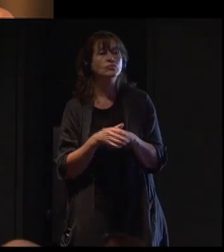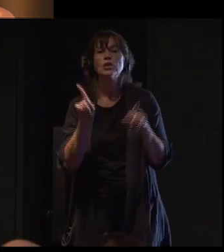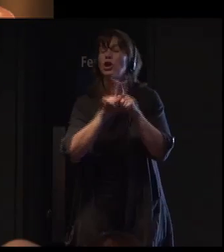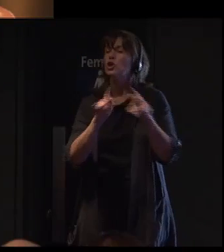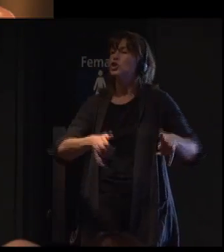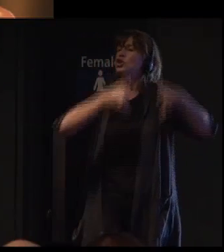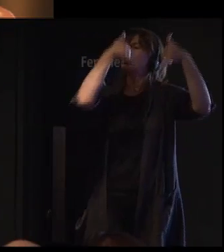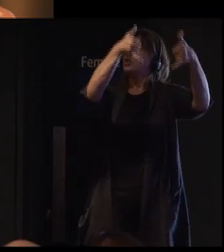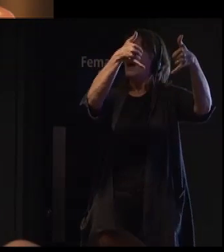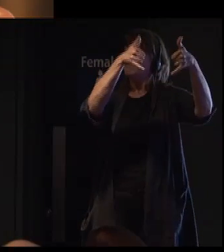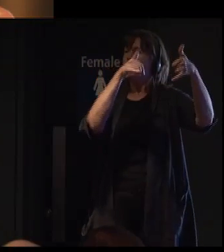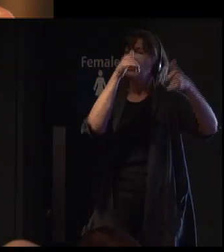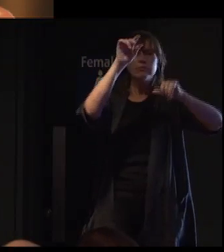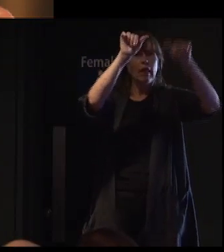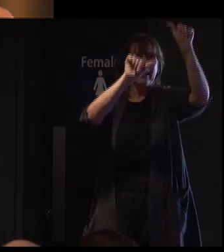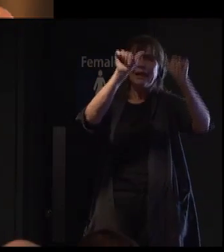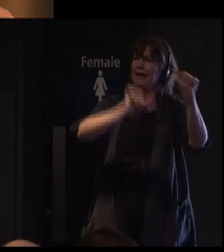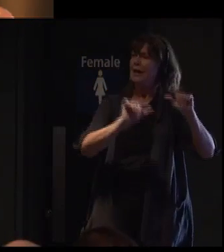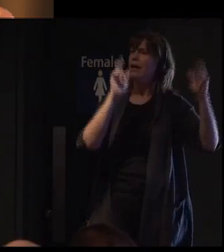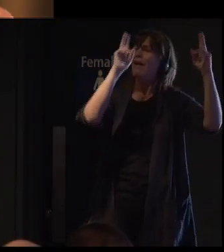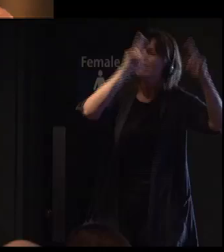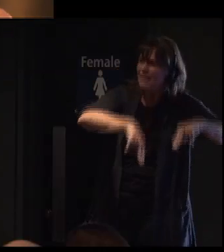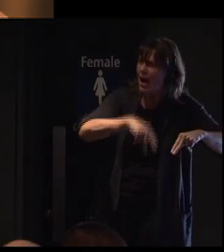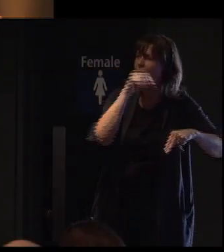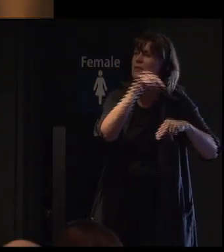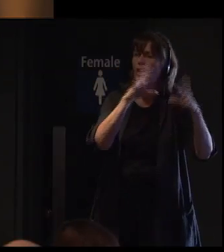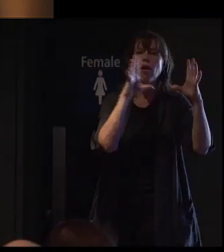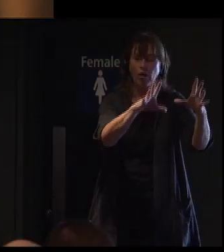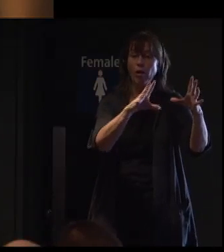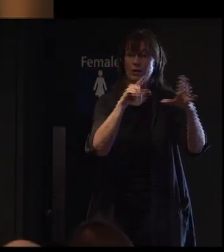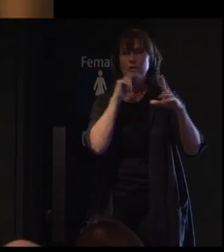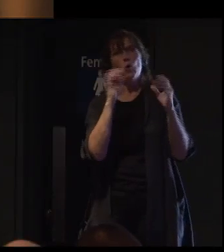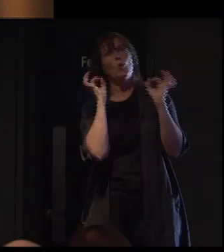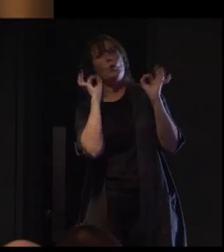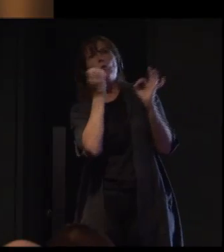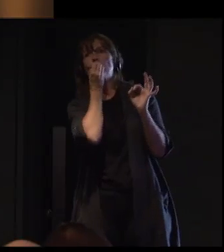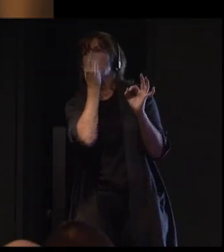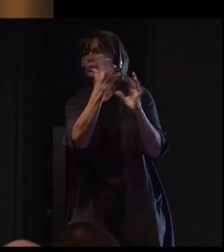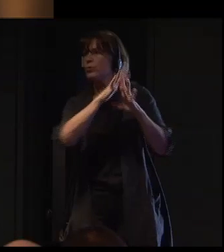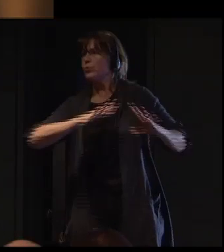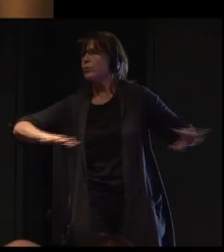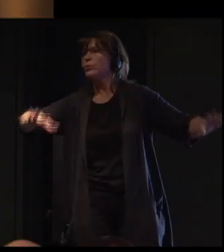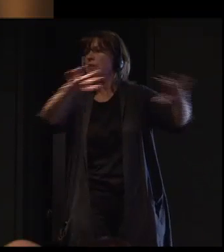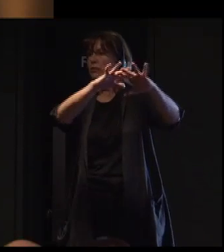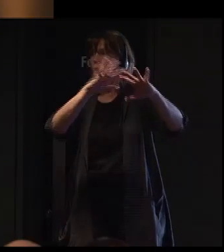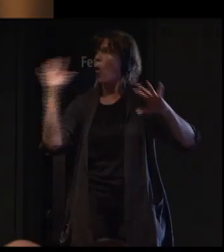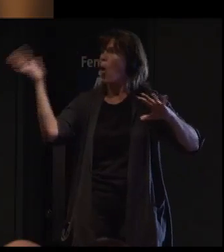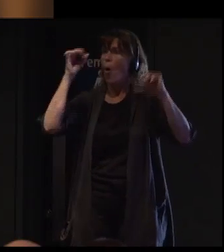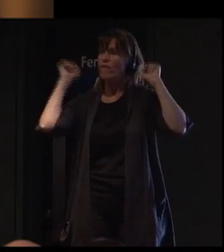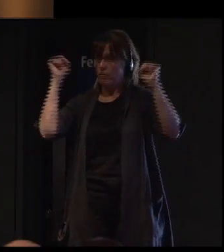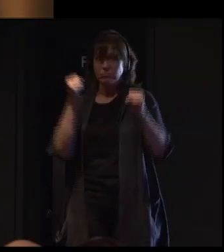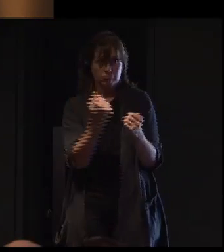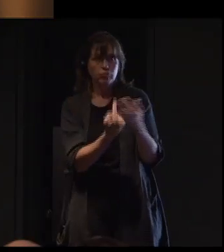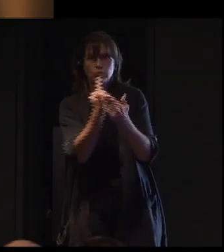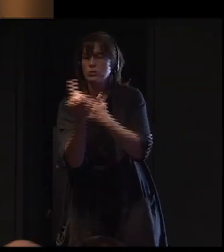and the organization of Euro tournaments. And there's an opportunity to create state-of-the-art welfare facilities in these stadiums for all fans, and I think we have a